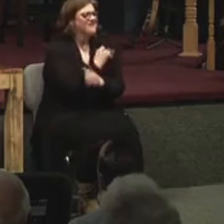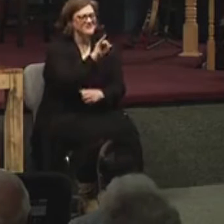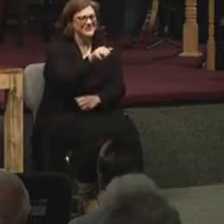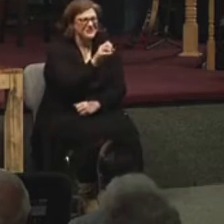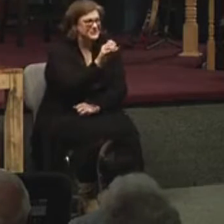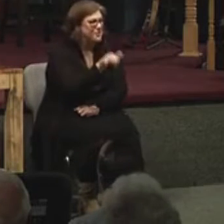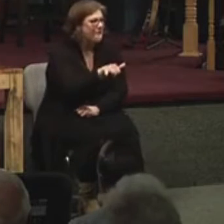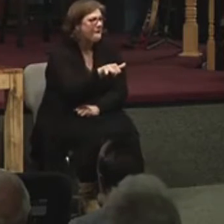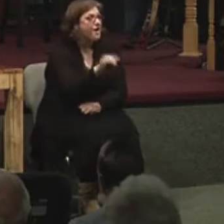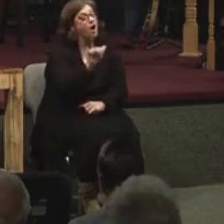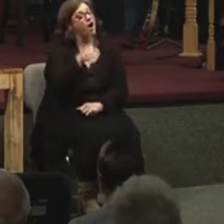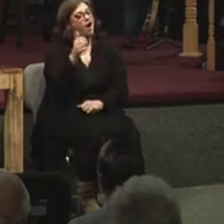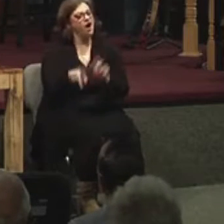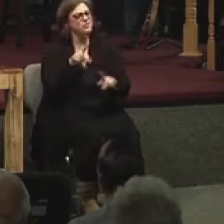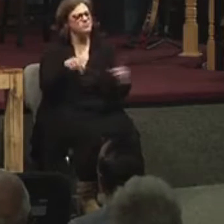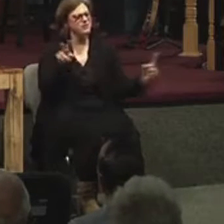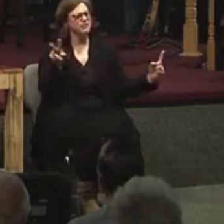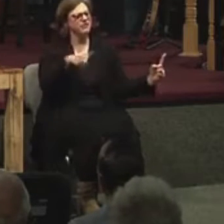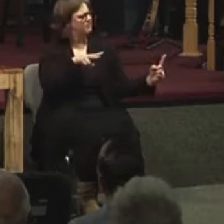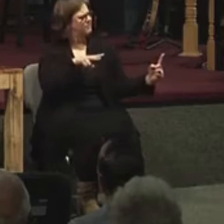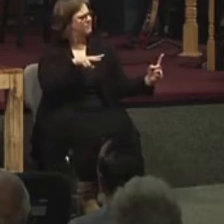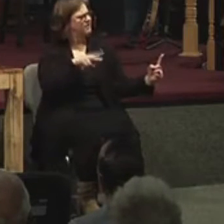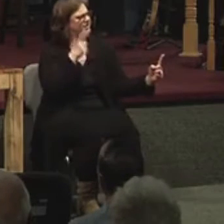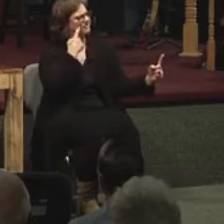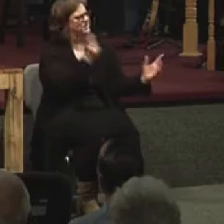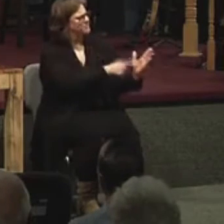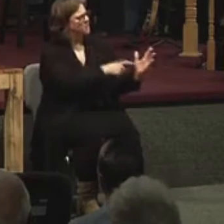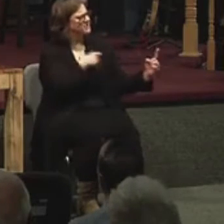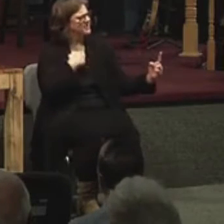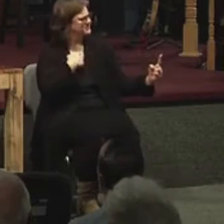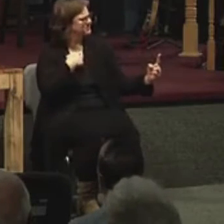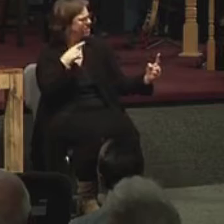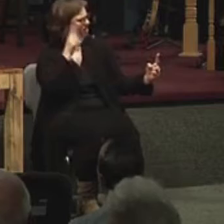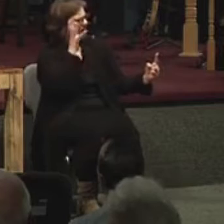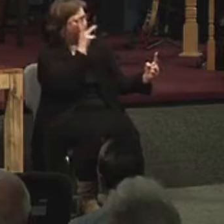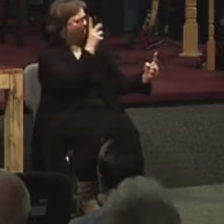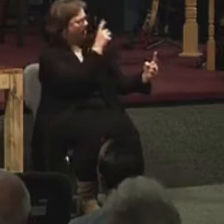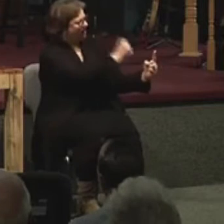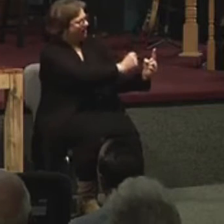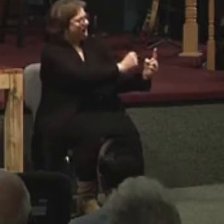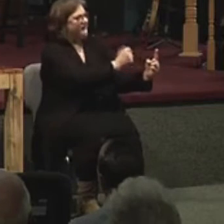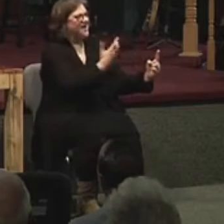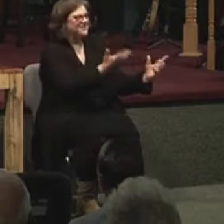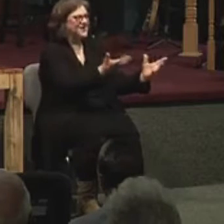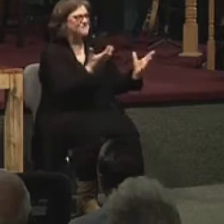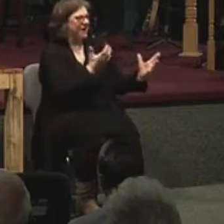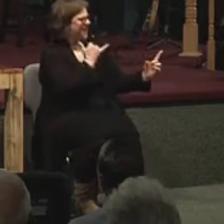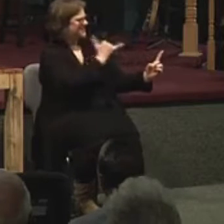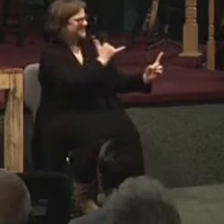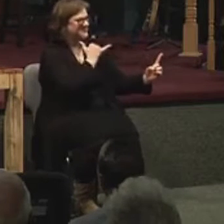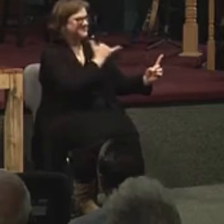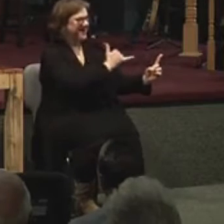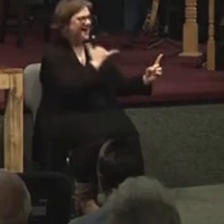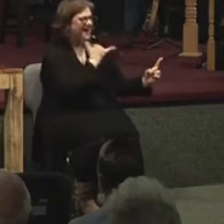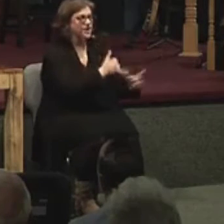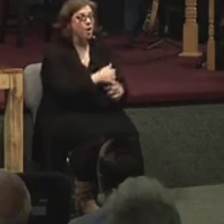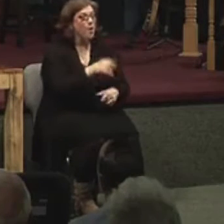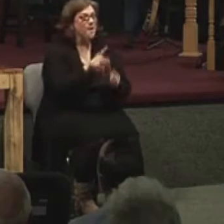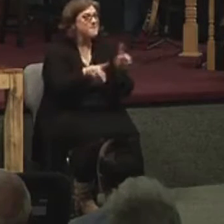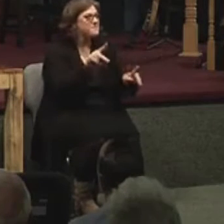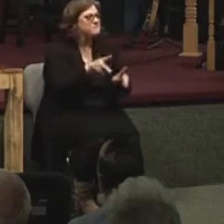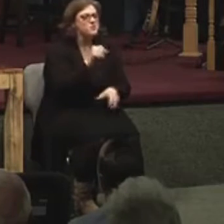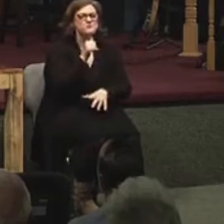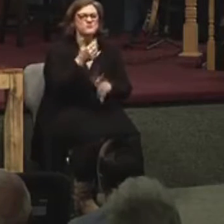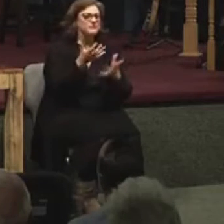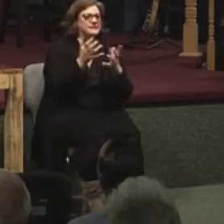and peace in their life and is patient and kind and good and faithful and gentle and self-control, not chasing after vices,